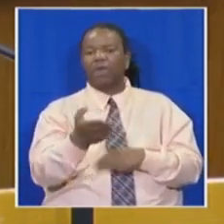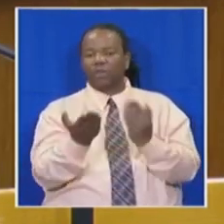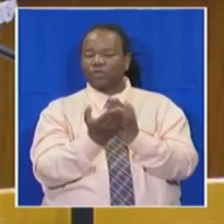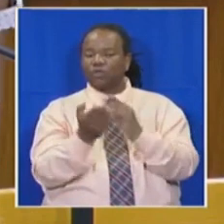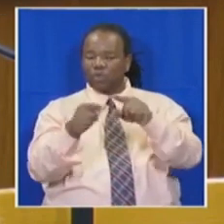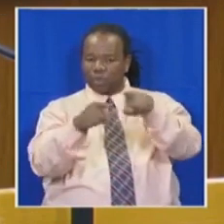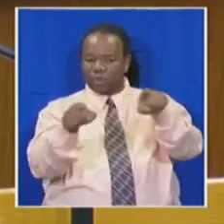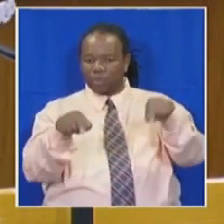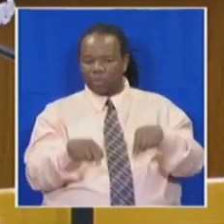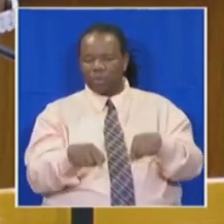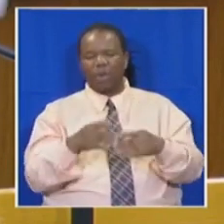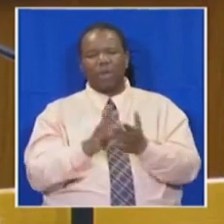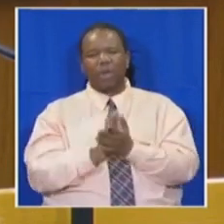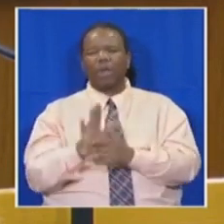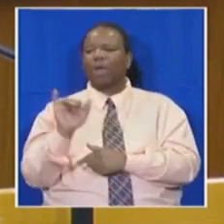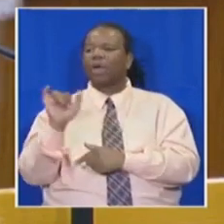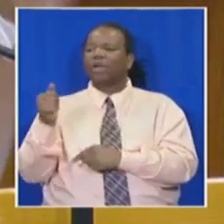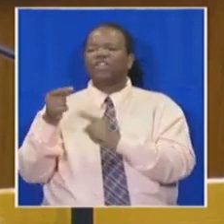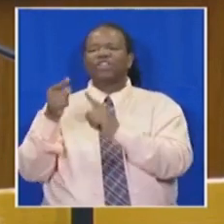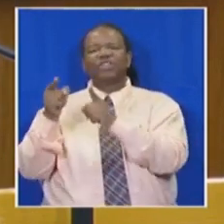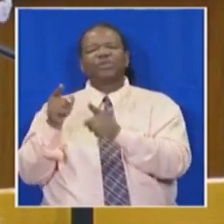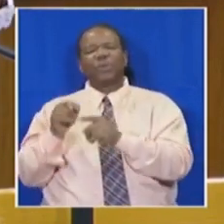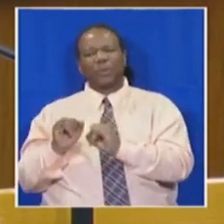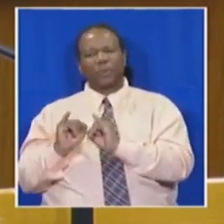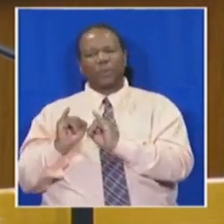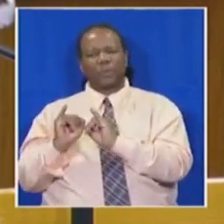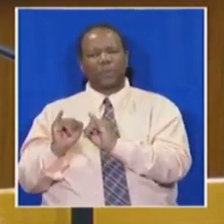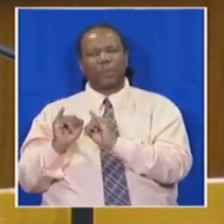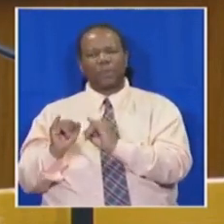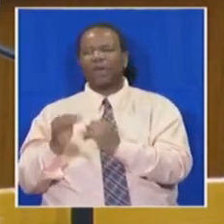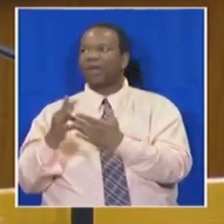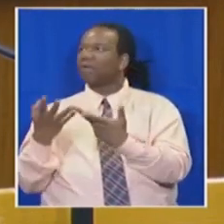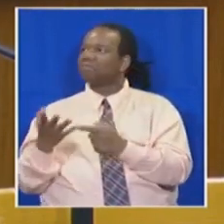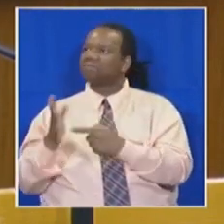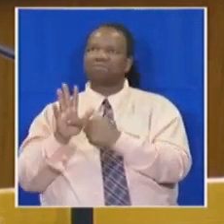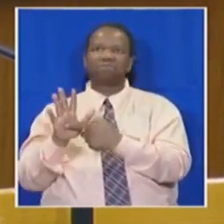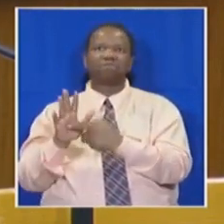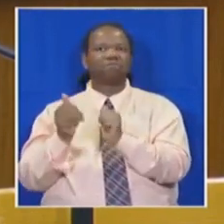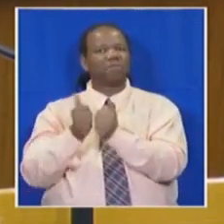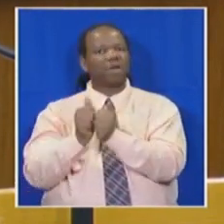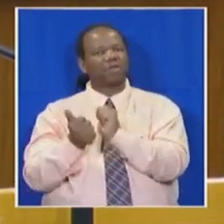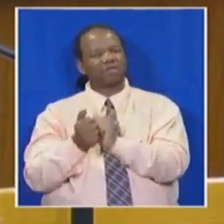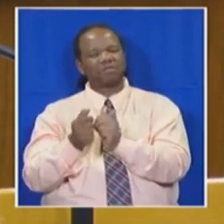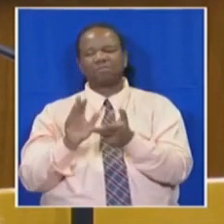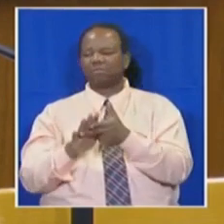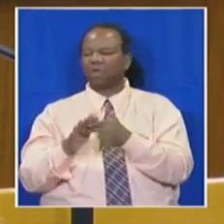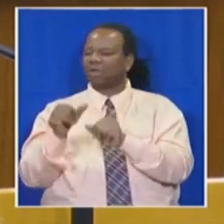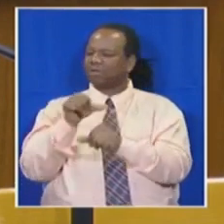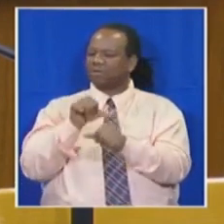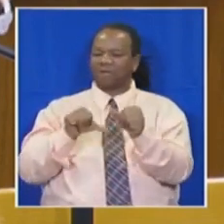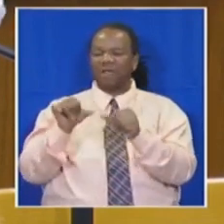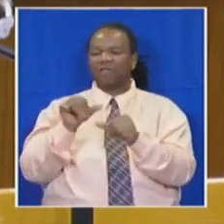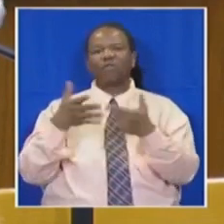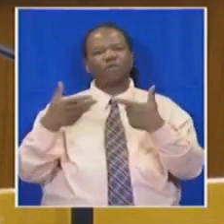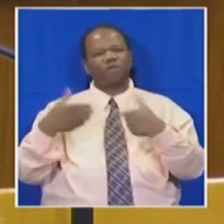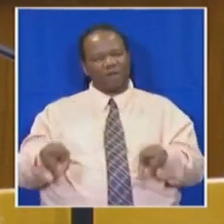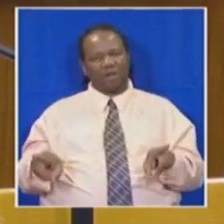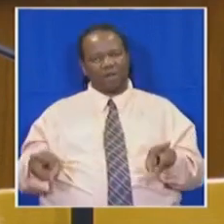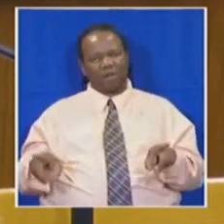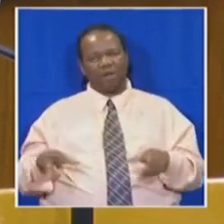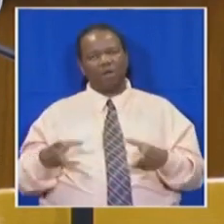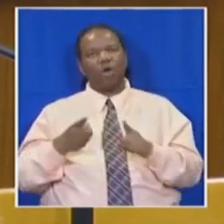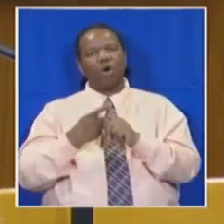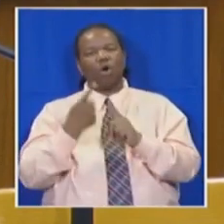The poor quality of teaching, especially in subjects like maths and science. You have only succeeded